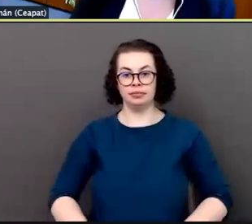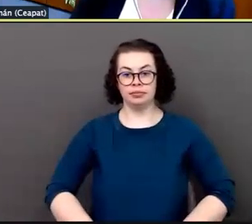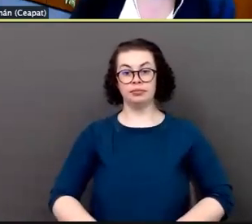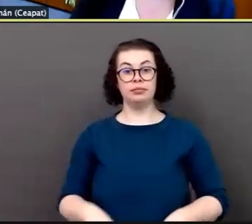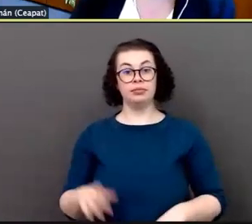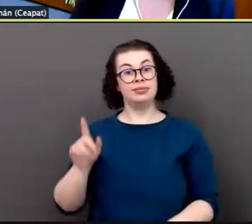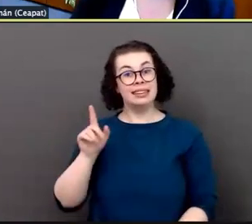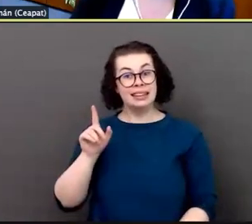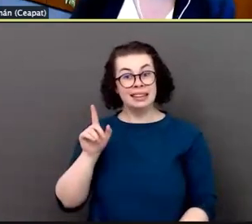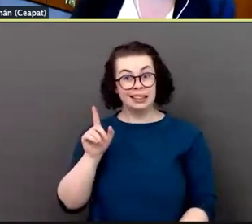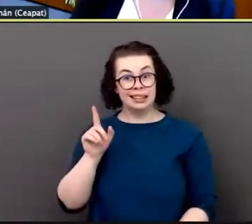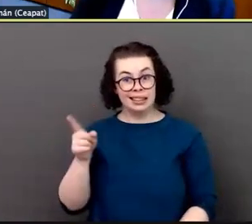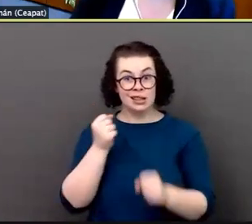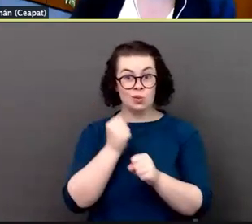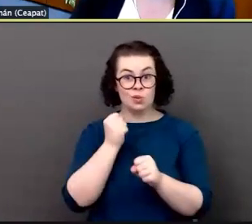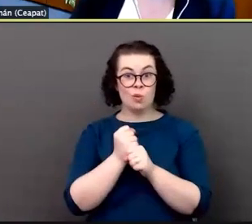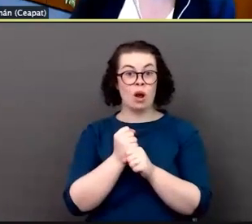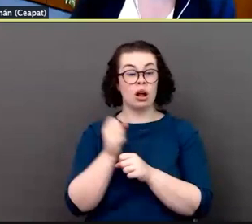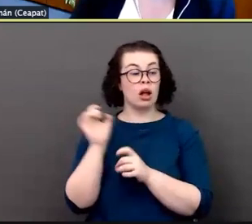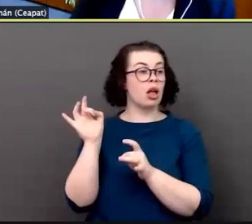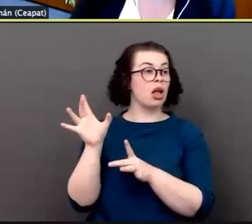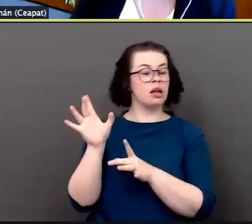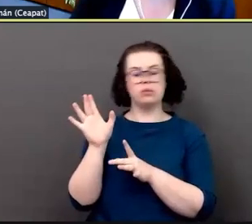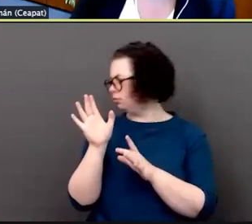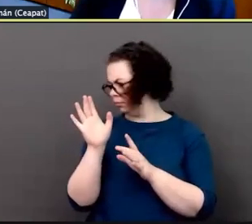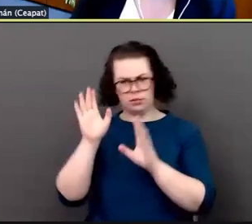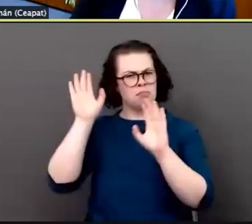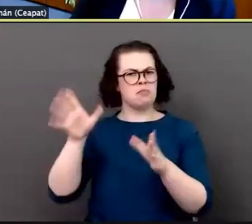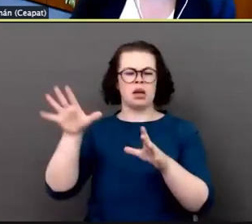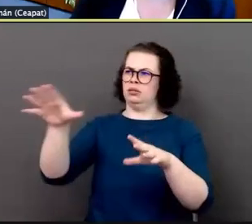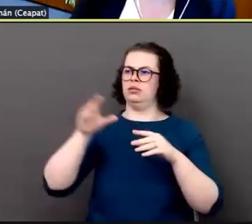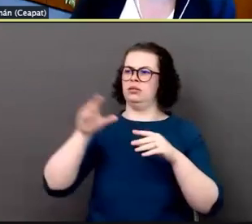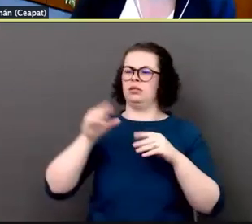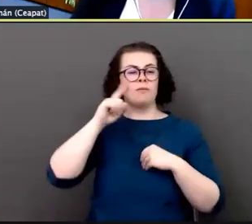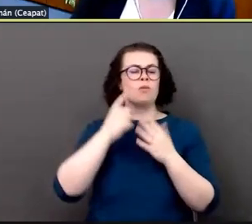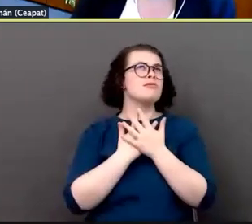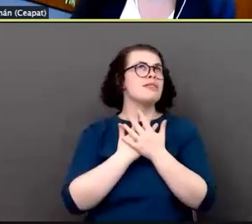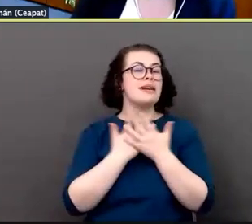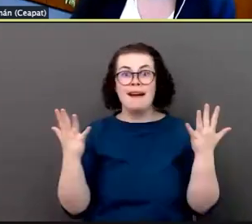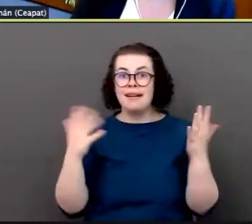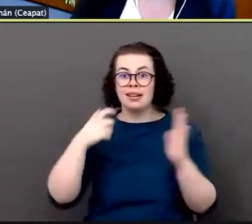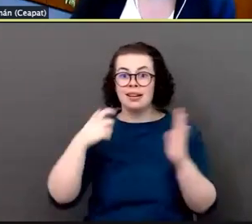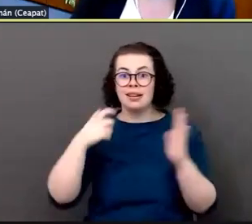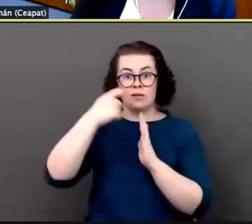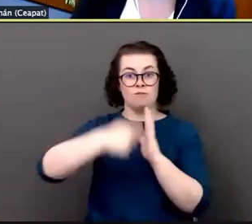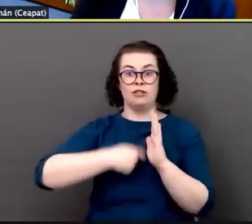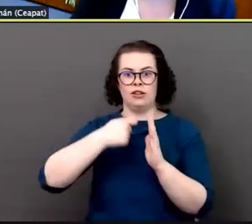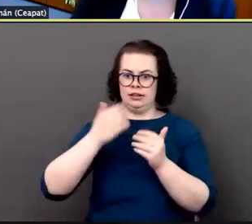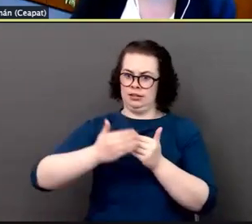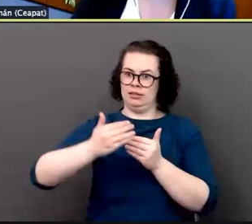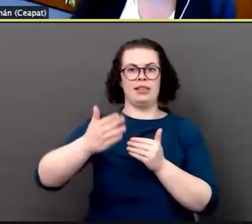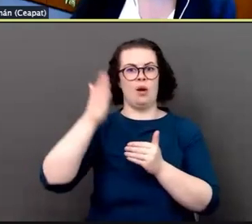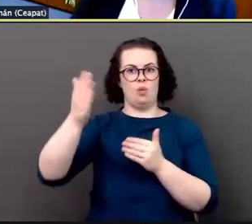for any plan, project, or regulation that affects our lives as